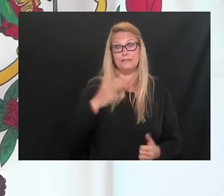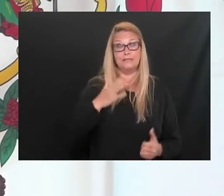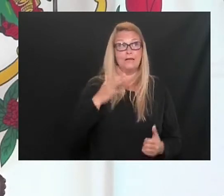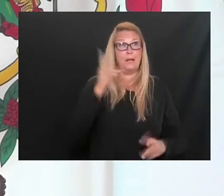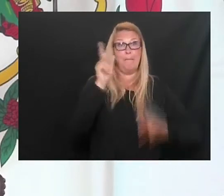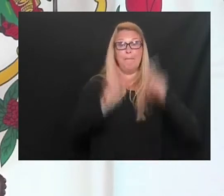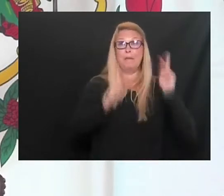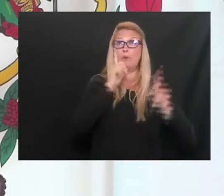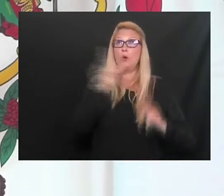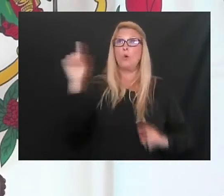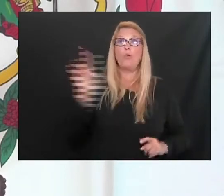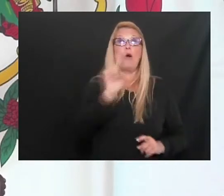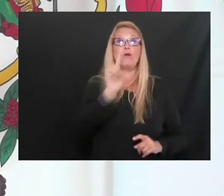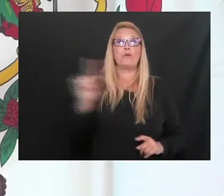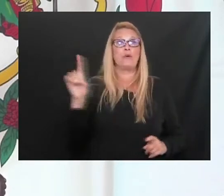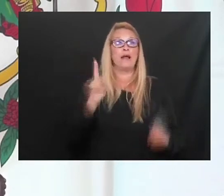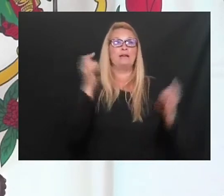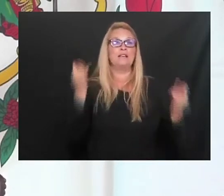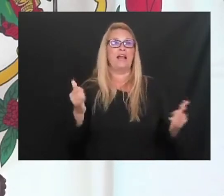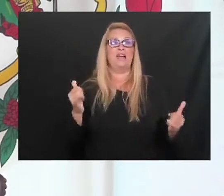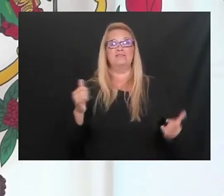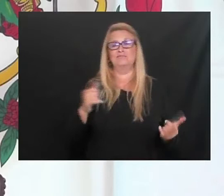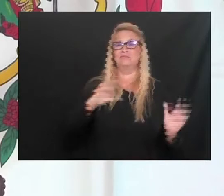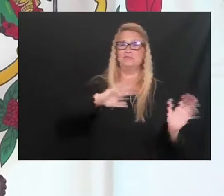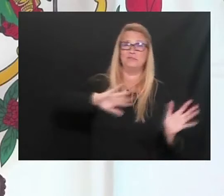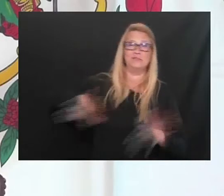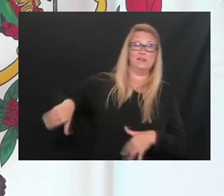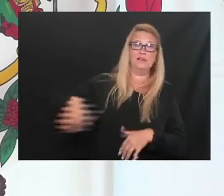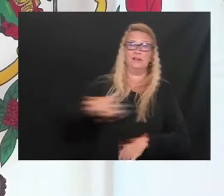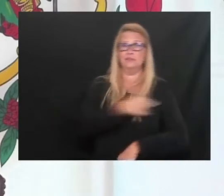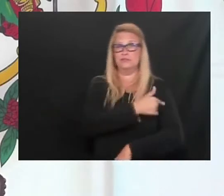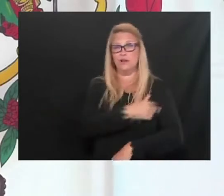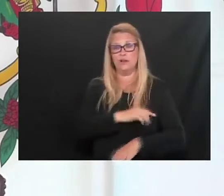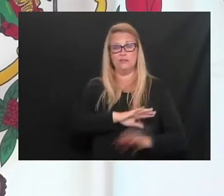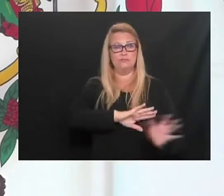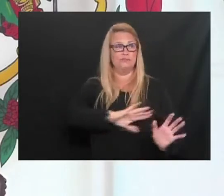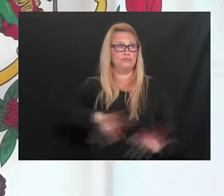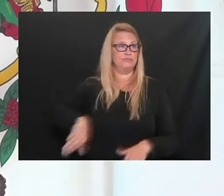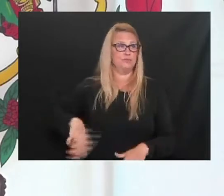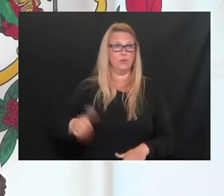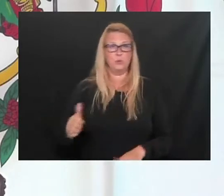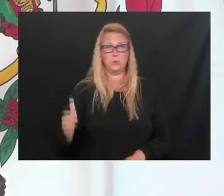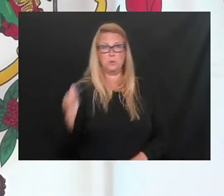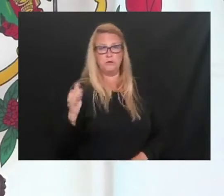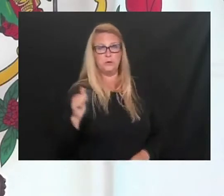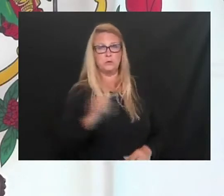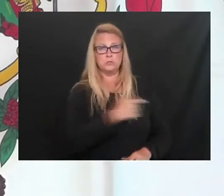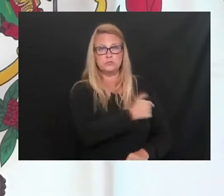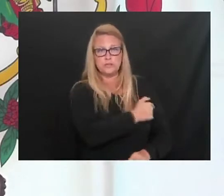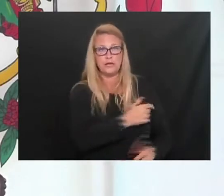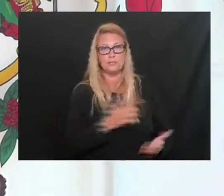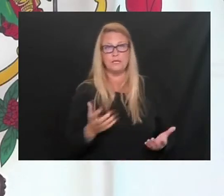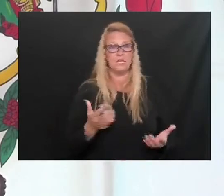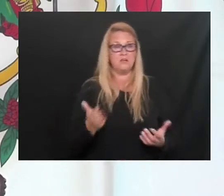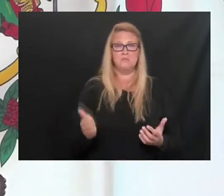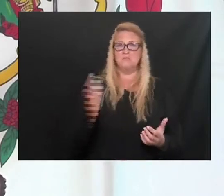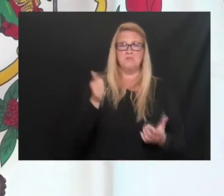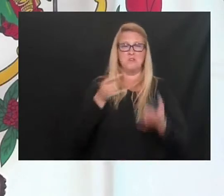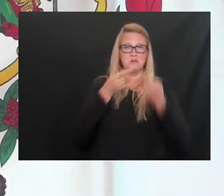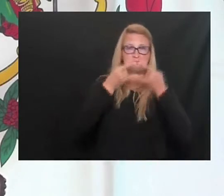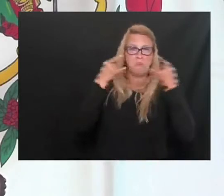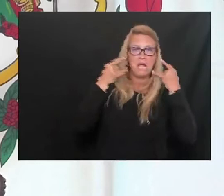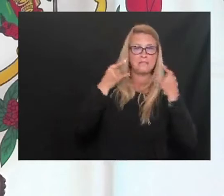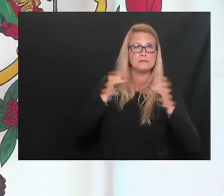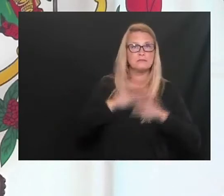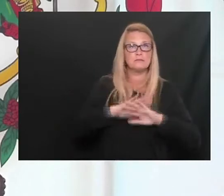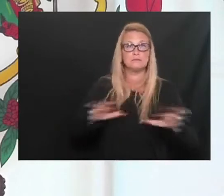absolutely out there right now and saying, no, I'm not going to take a shot. No way in the world am I going to take a shot. And I'm not going to wear a mask. I'm not going to do this. Well, you